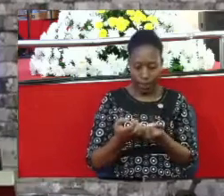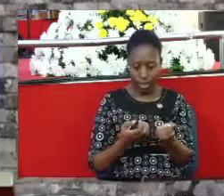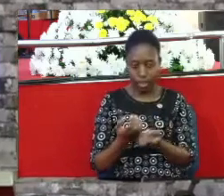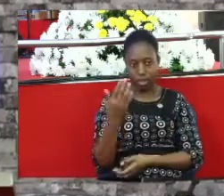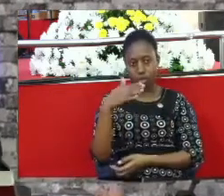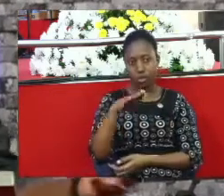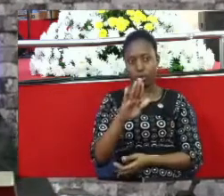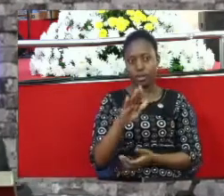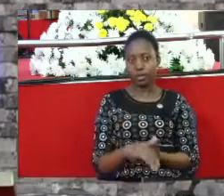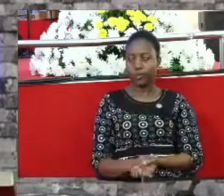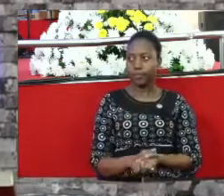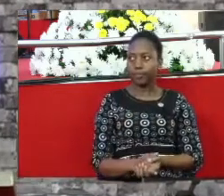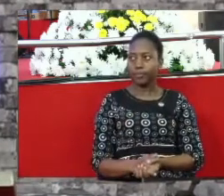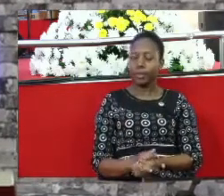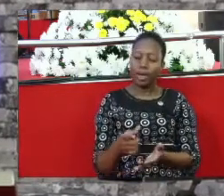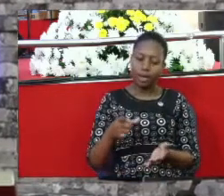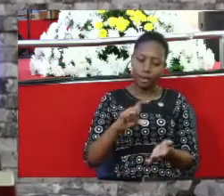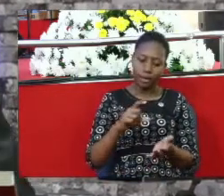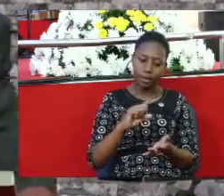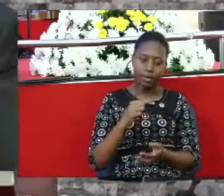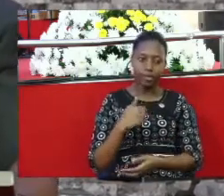me, increase me.